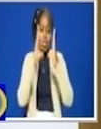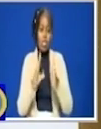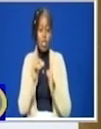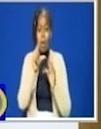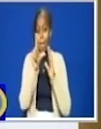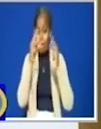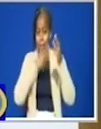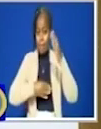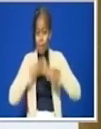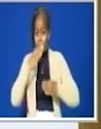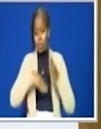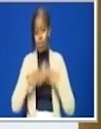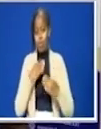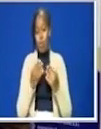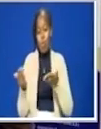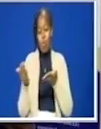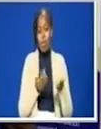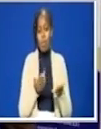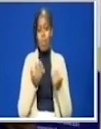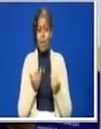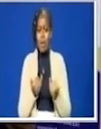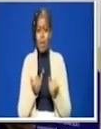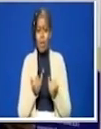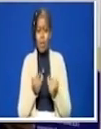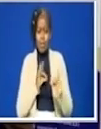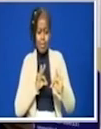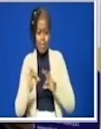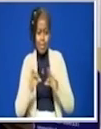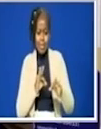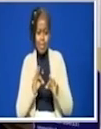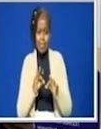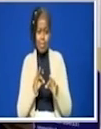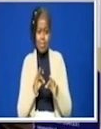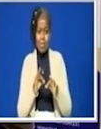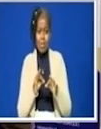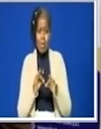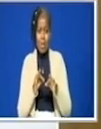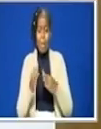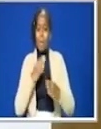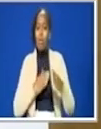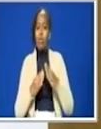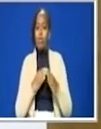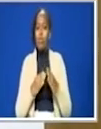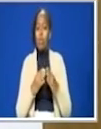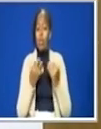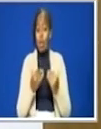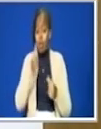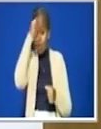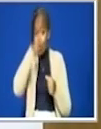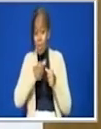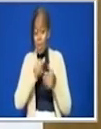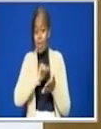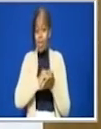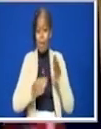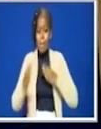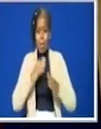this study of life. Wait, you just described biology. Oh, so you still remember biology as the study of life? But